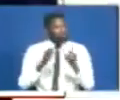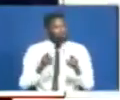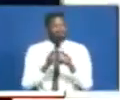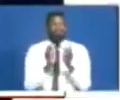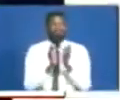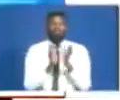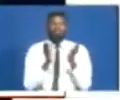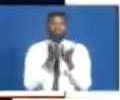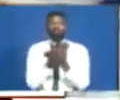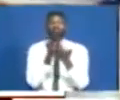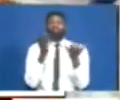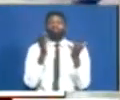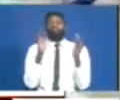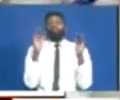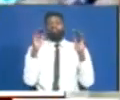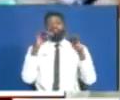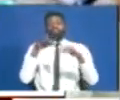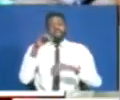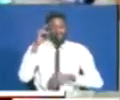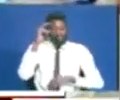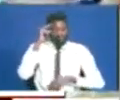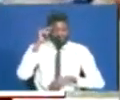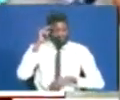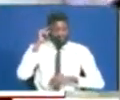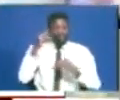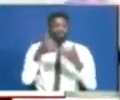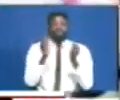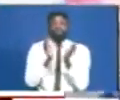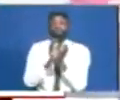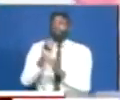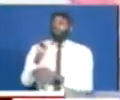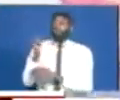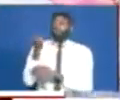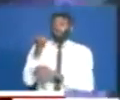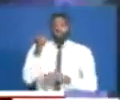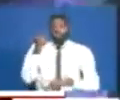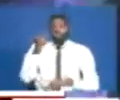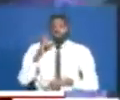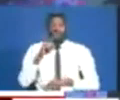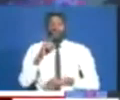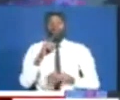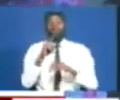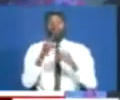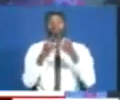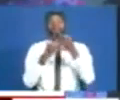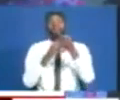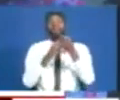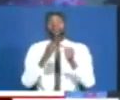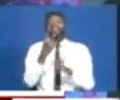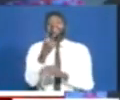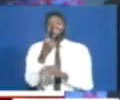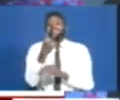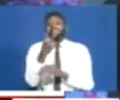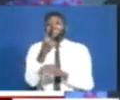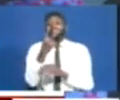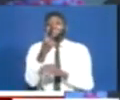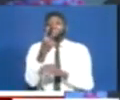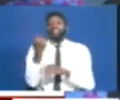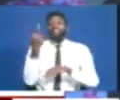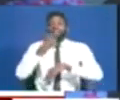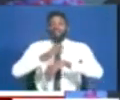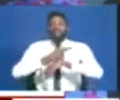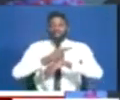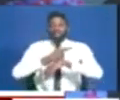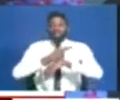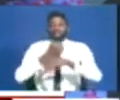the Saudi community in Kenya for the 92nd National Day celebrations. The kingdom is home of thousands